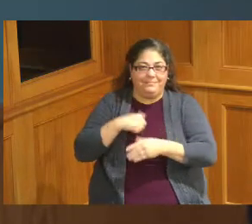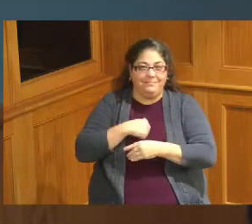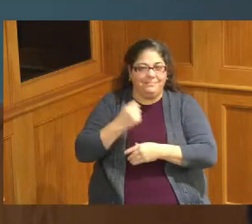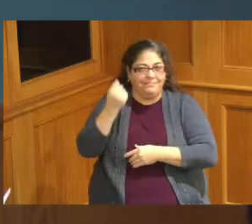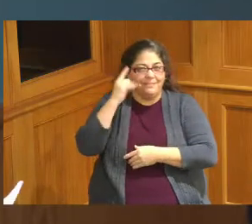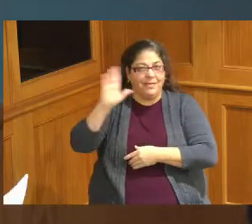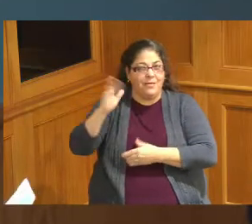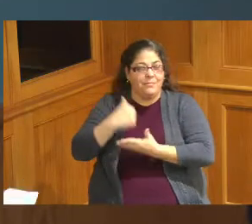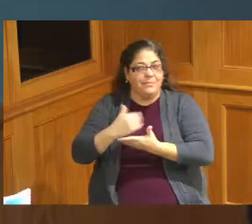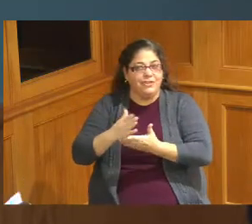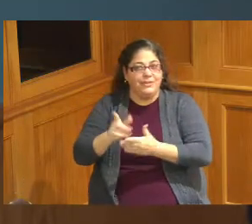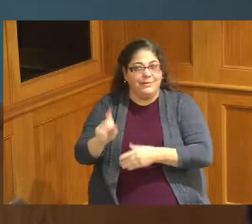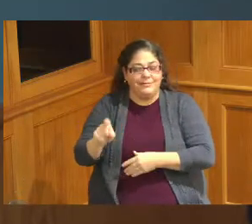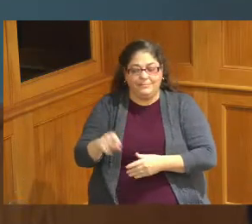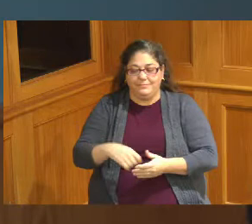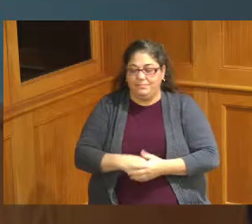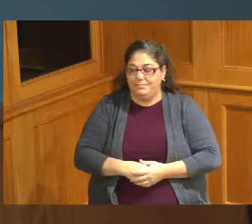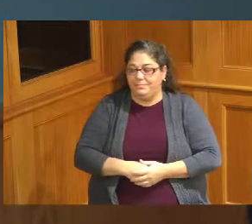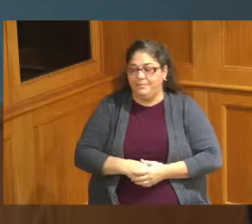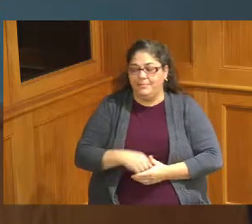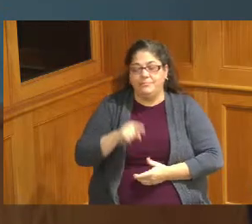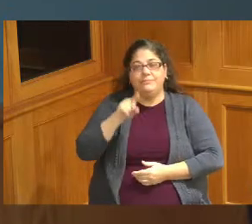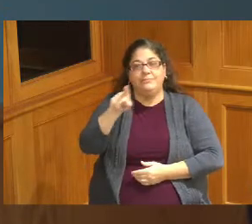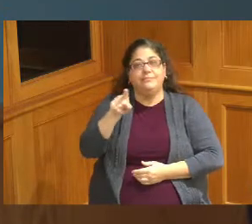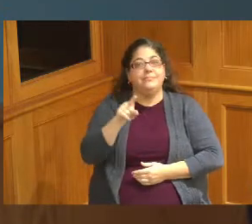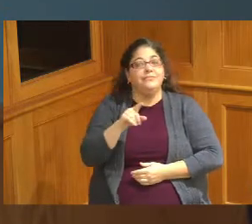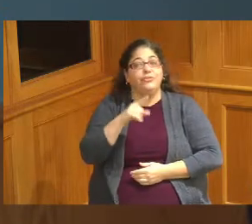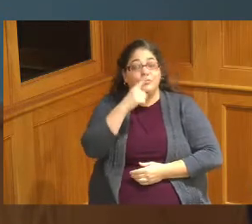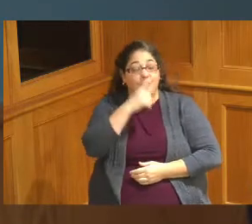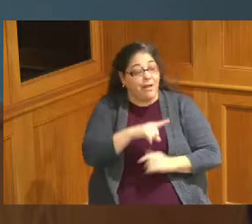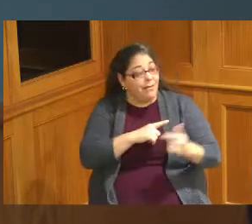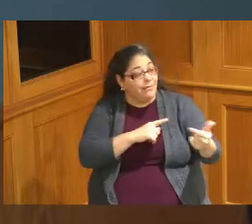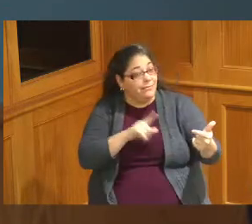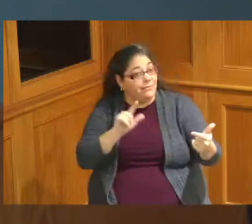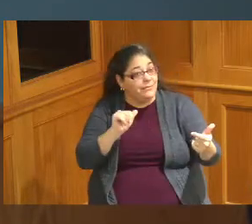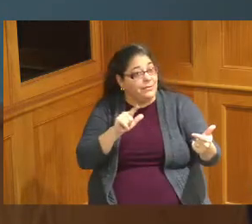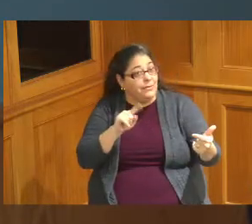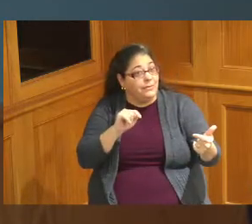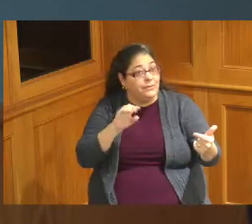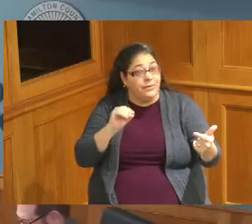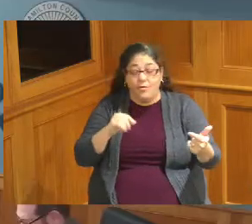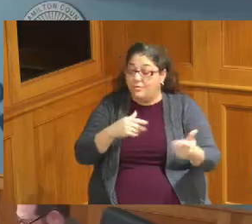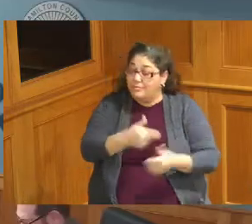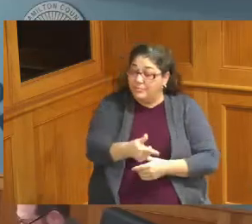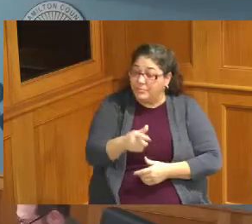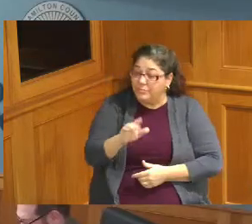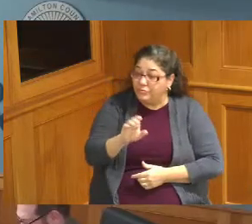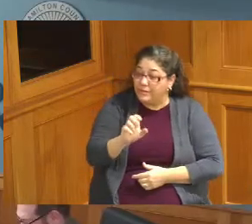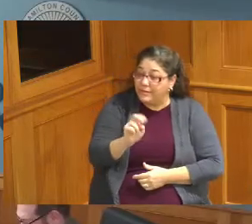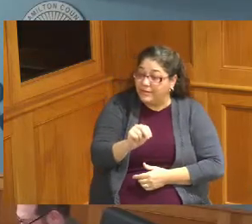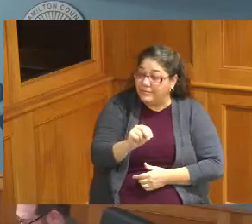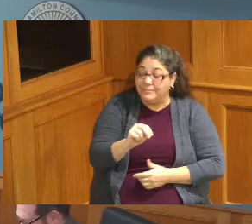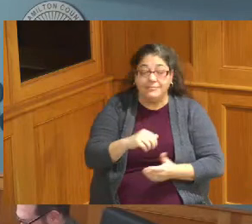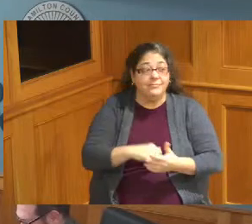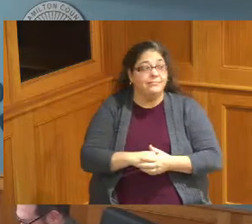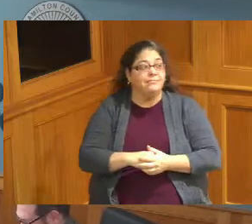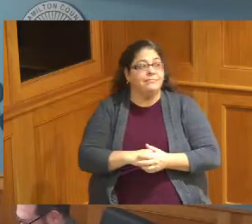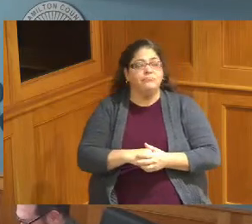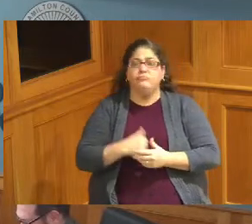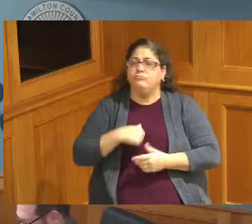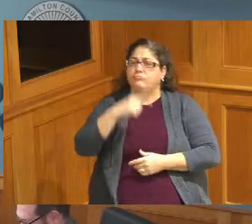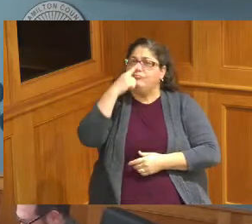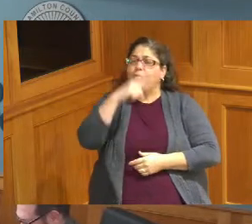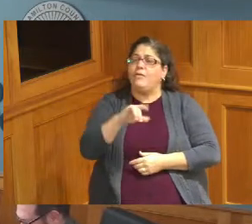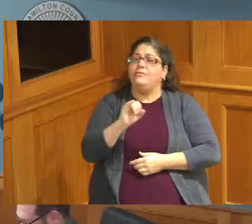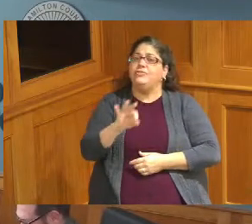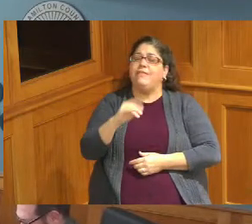Mr. Aludo, did you want to kick things off, or Mr. Brugan? I'm happy just to give since we've done this